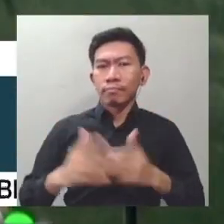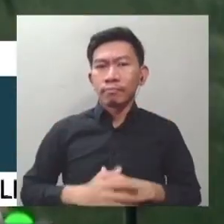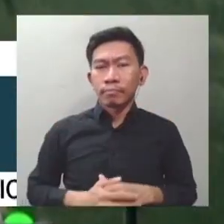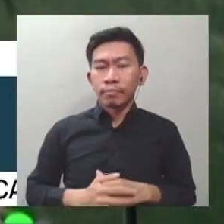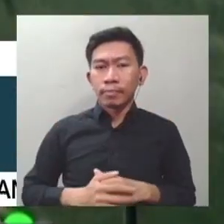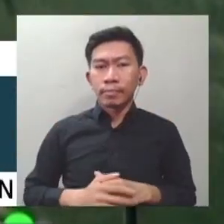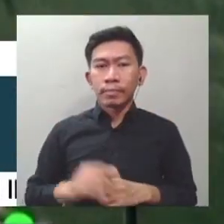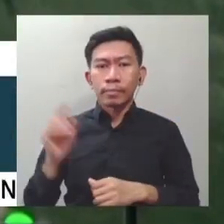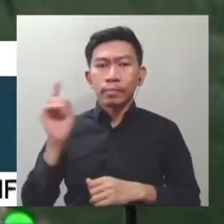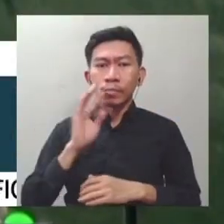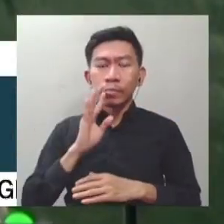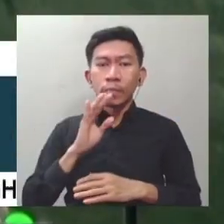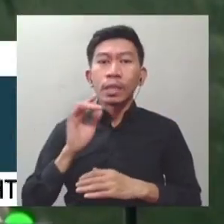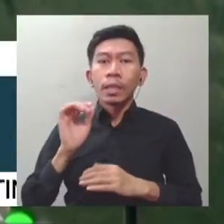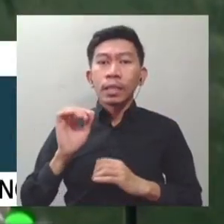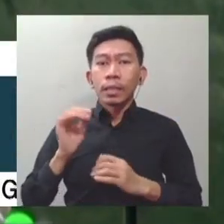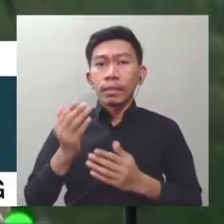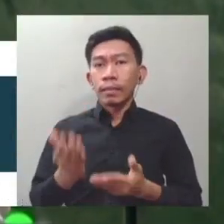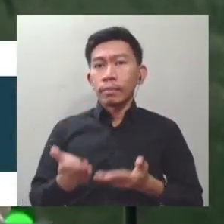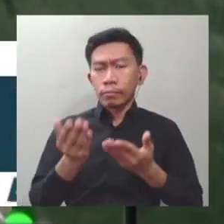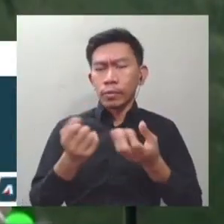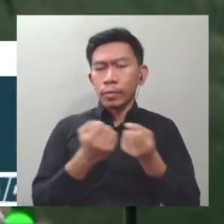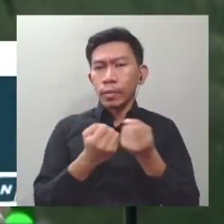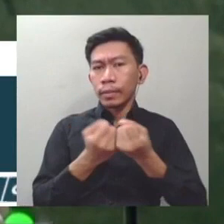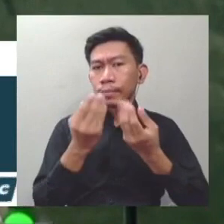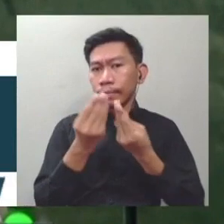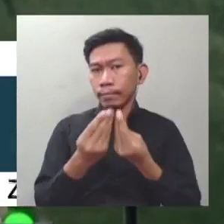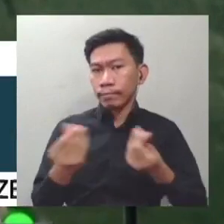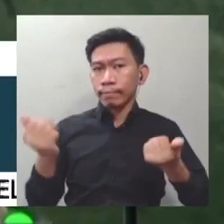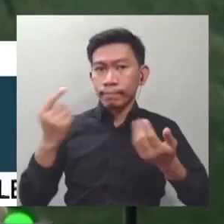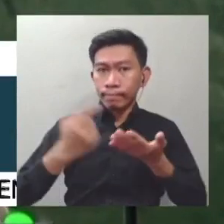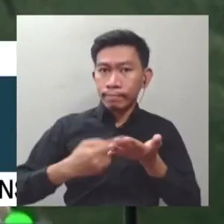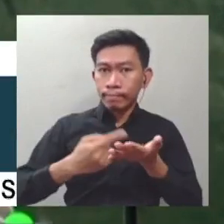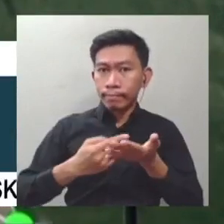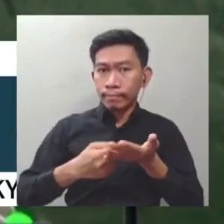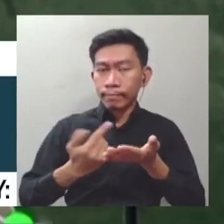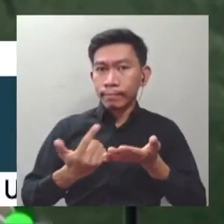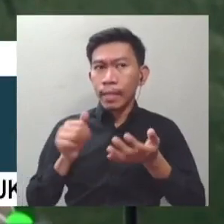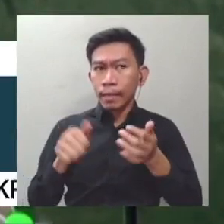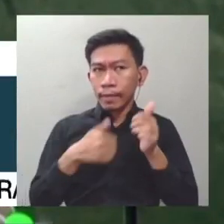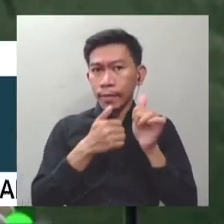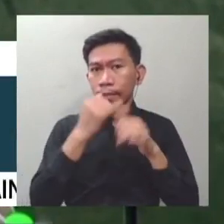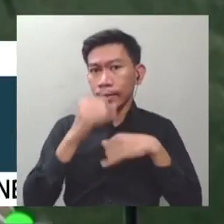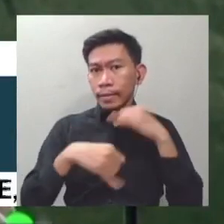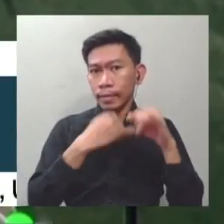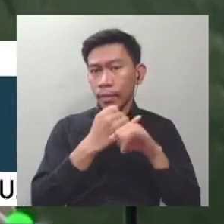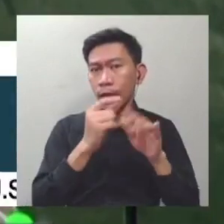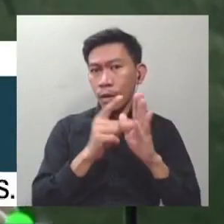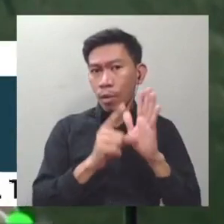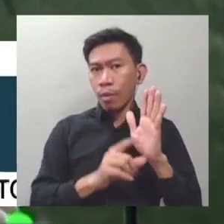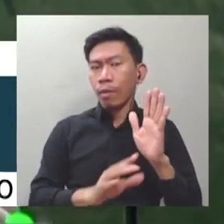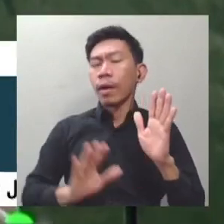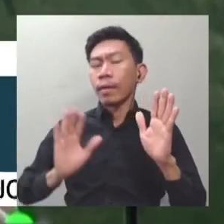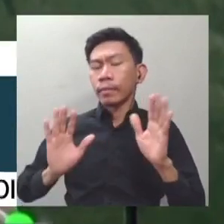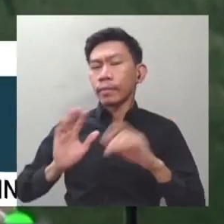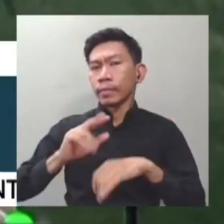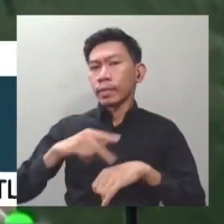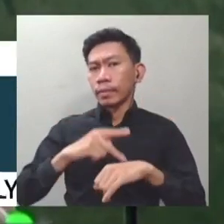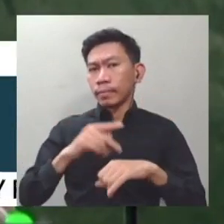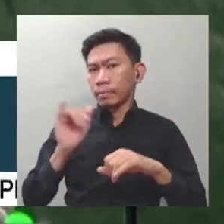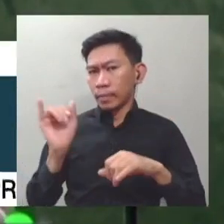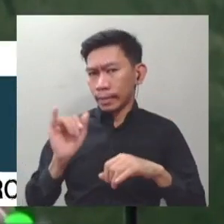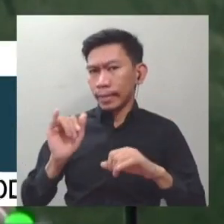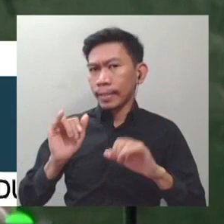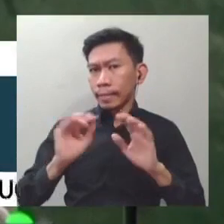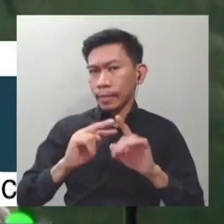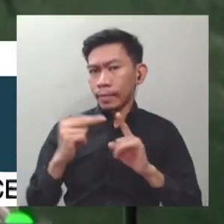settlement of disputes in accordance with international law. This has always been our position with respect to the